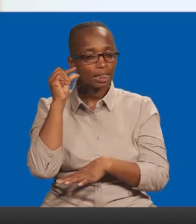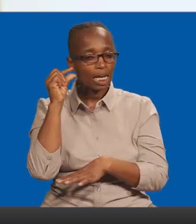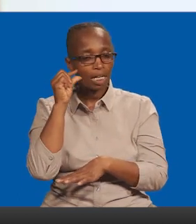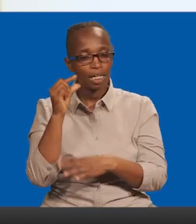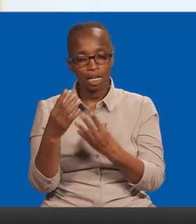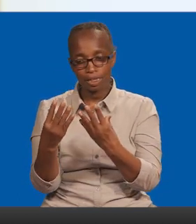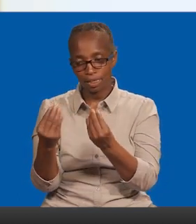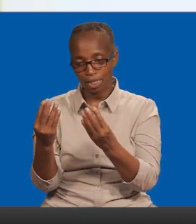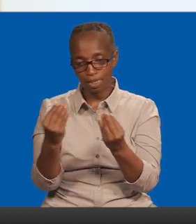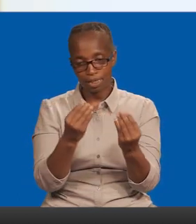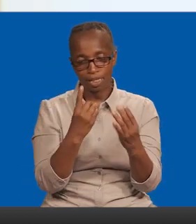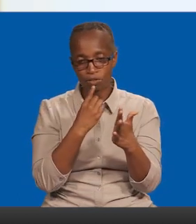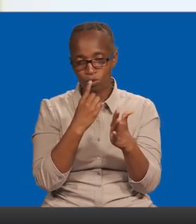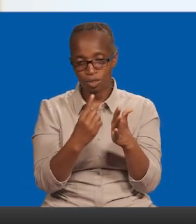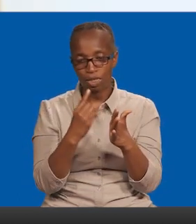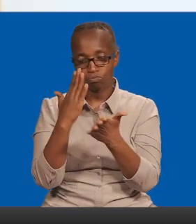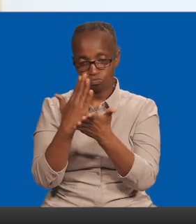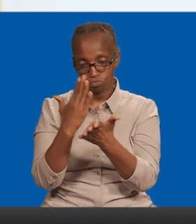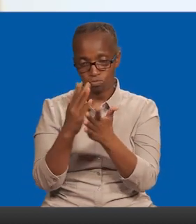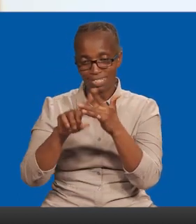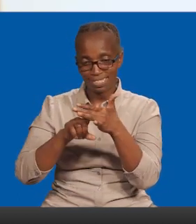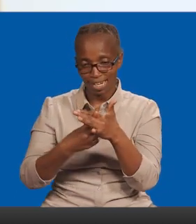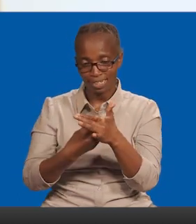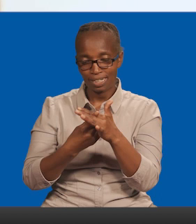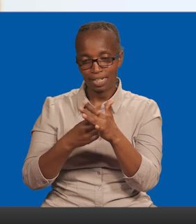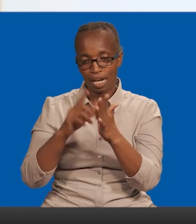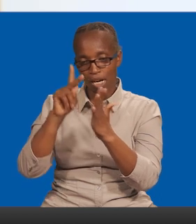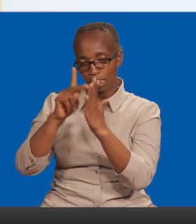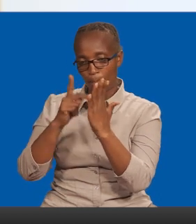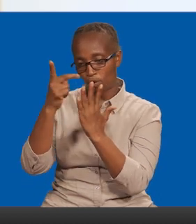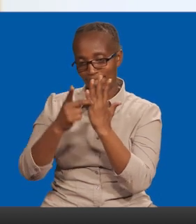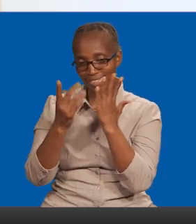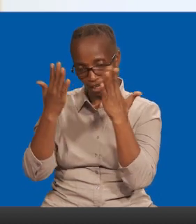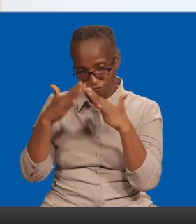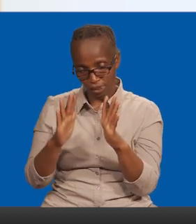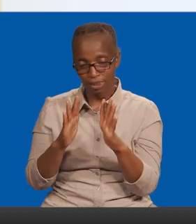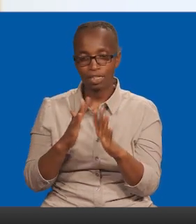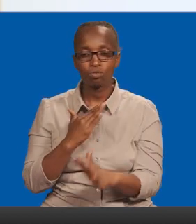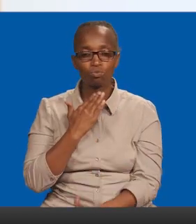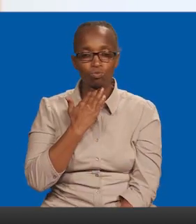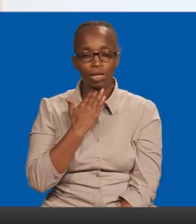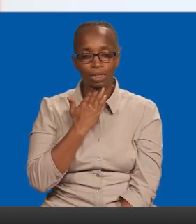Gender, I can say that we have started